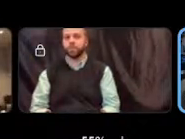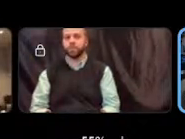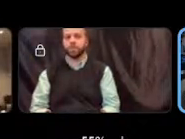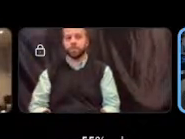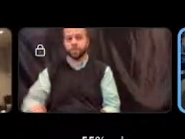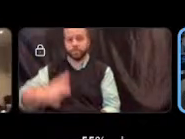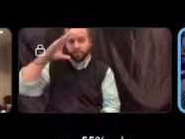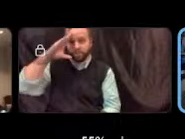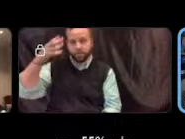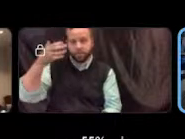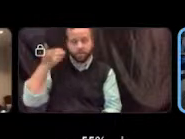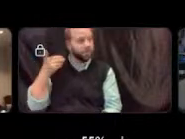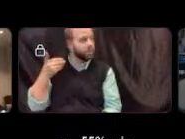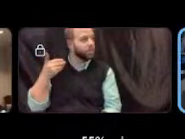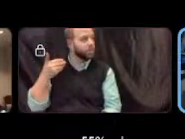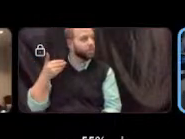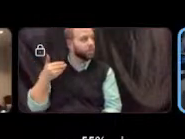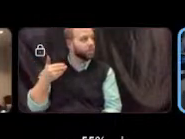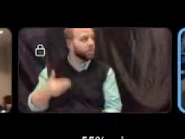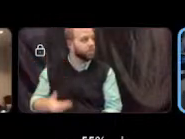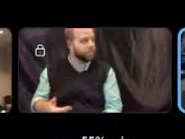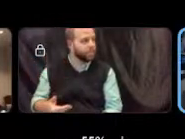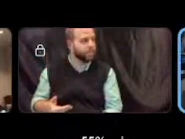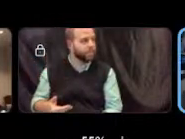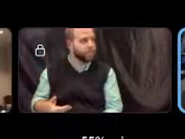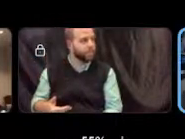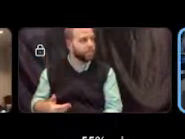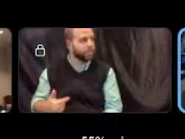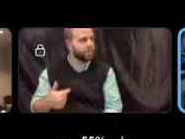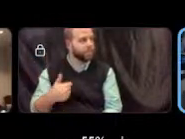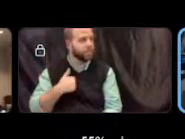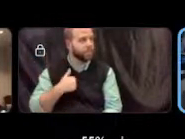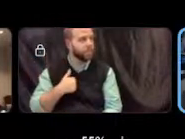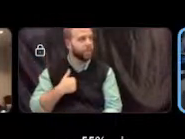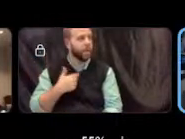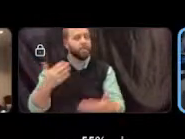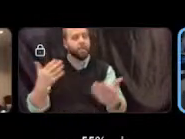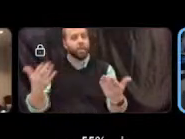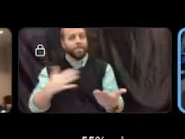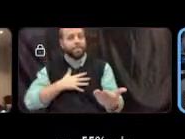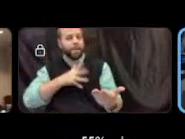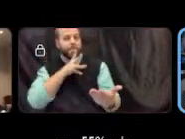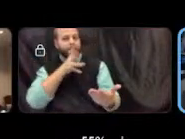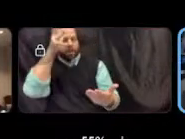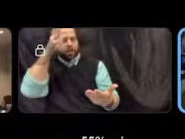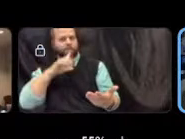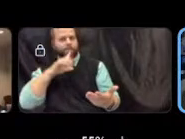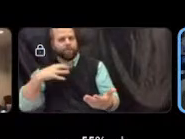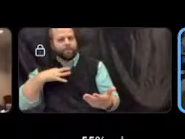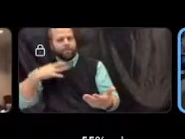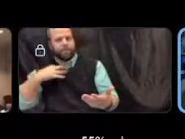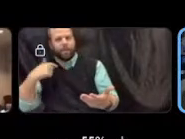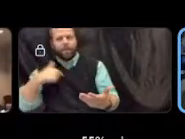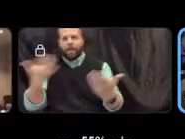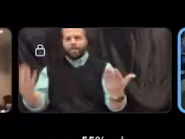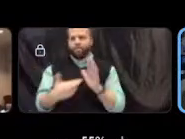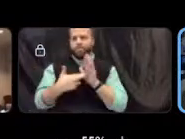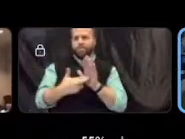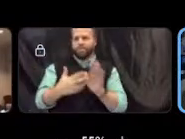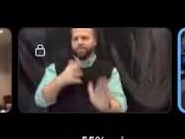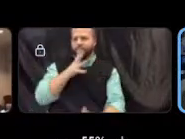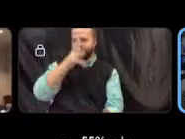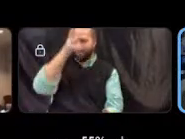Hi, my name is Nina Rodriguez. I am actually here on behalf of my parents, who are the applicants, who are currently in